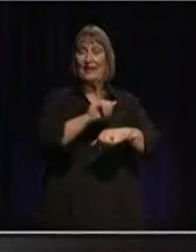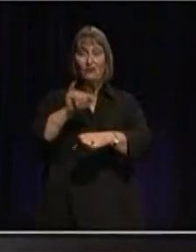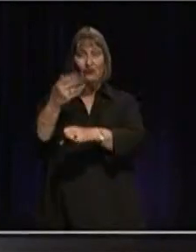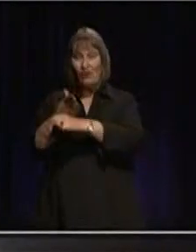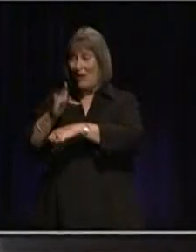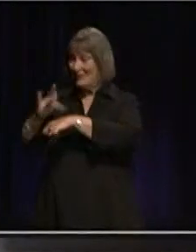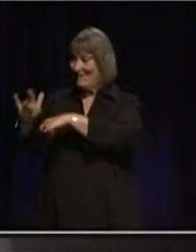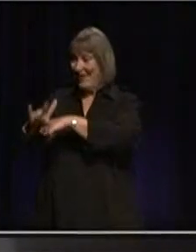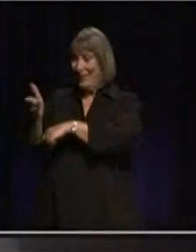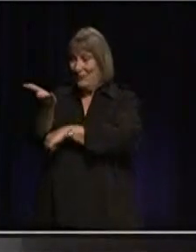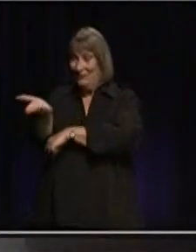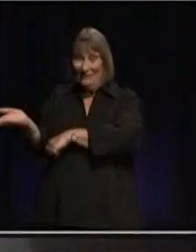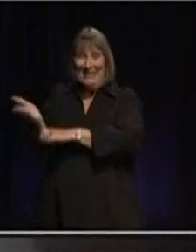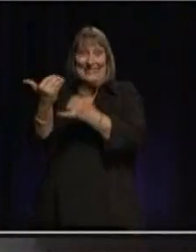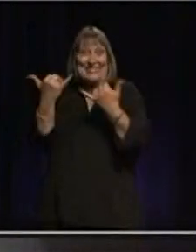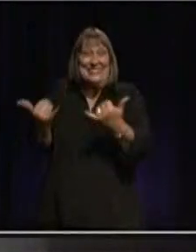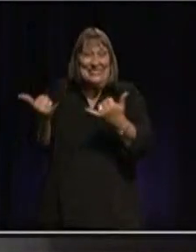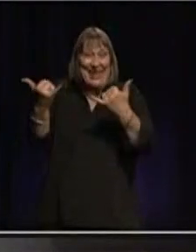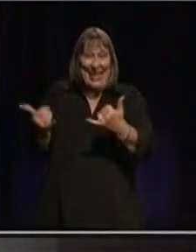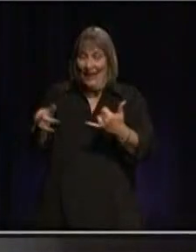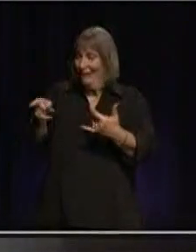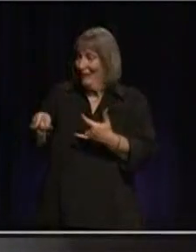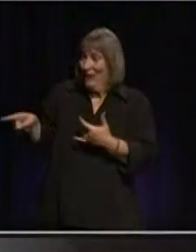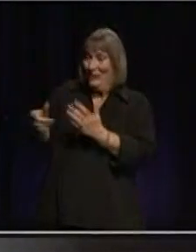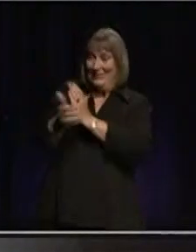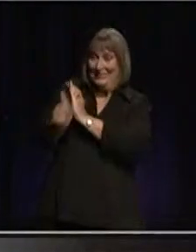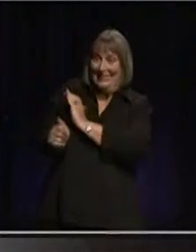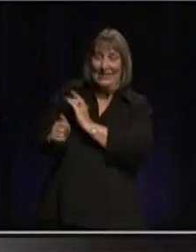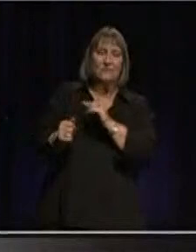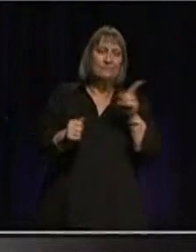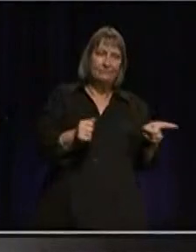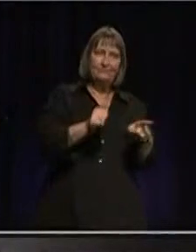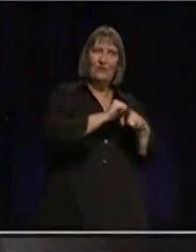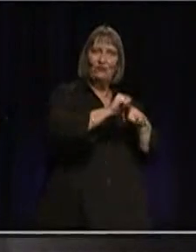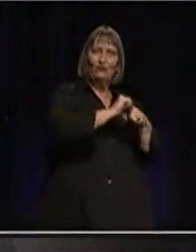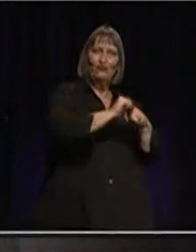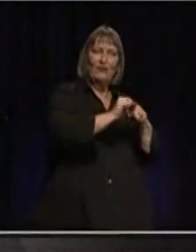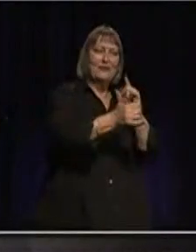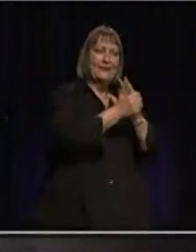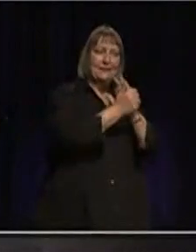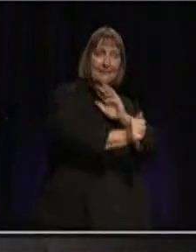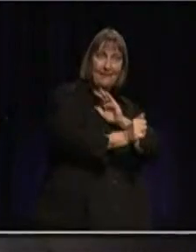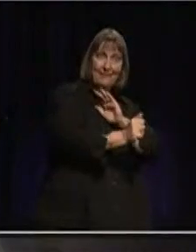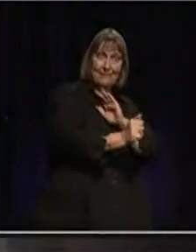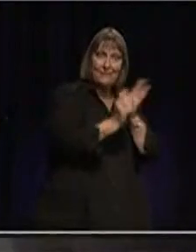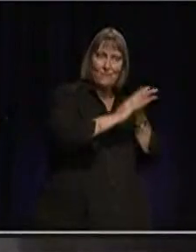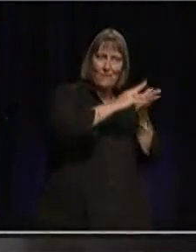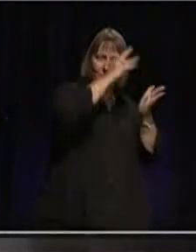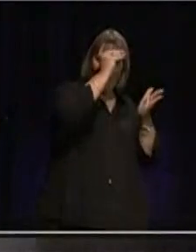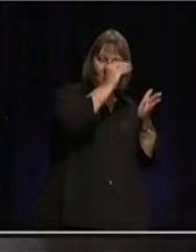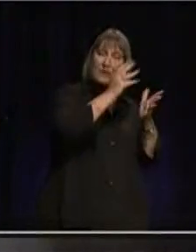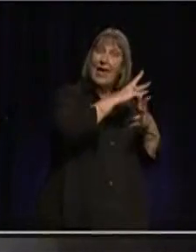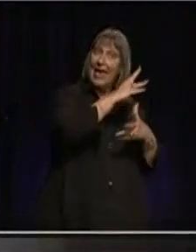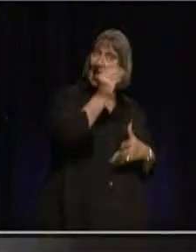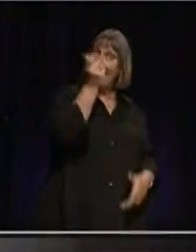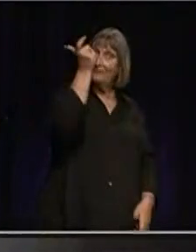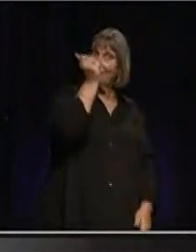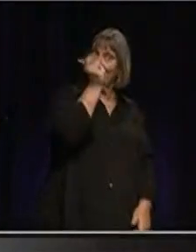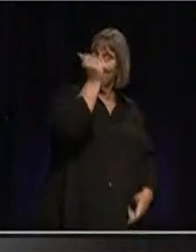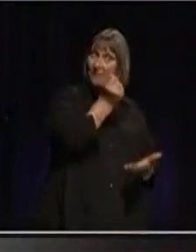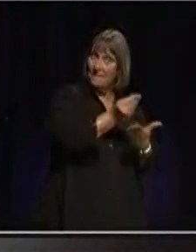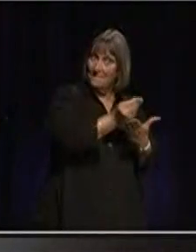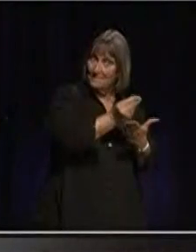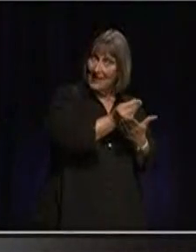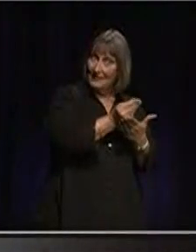in our community today, and if you need the skills for those jobs, that training program can provide them while you receive a stipend to make ends meet. You can get